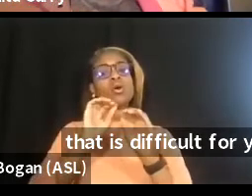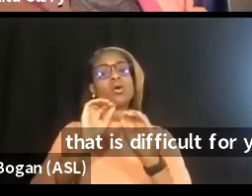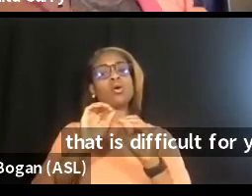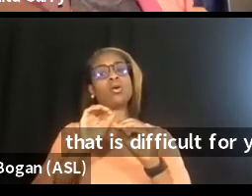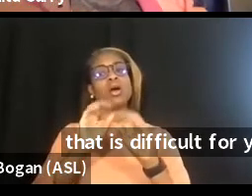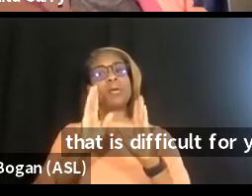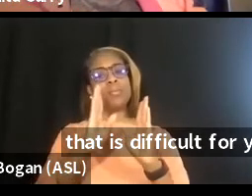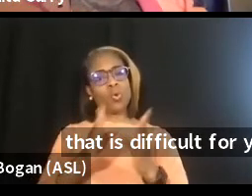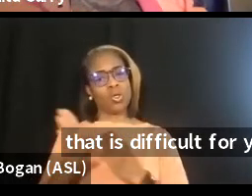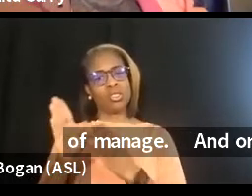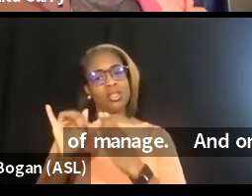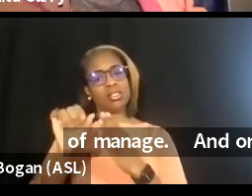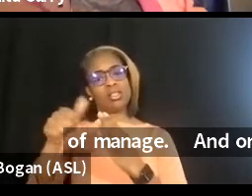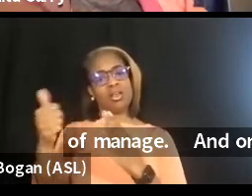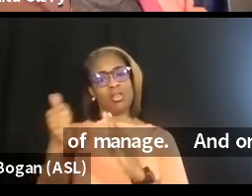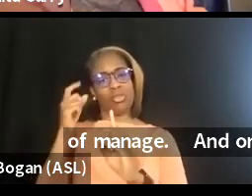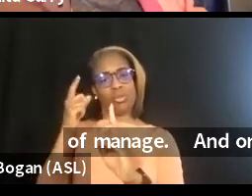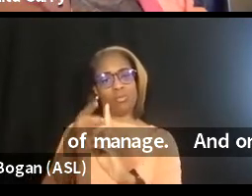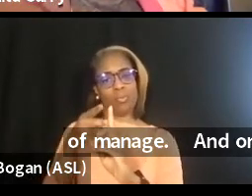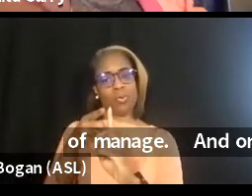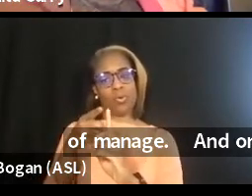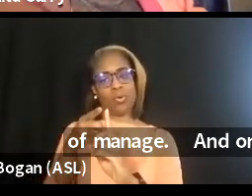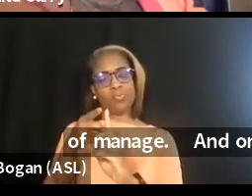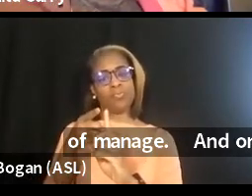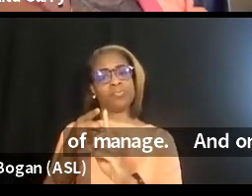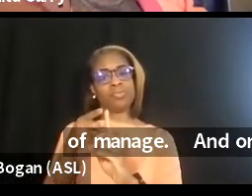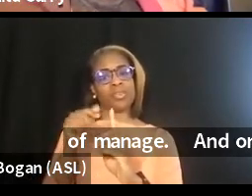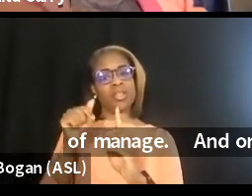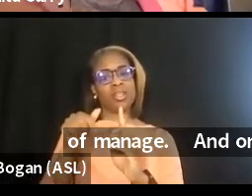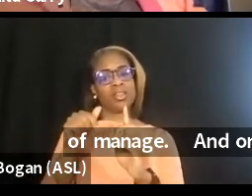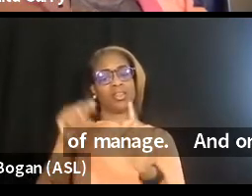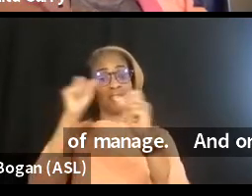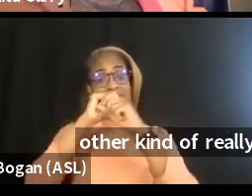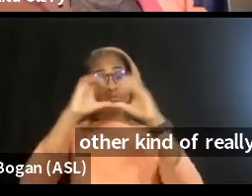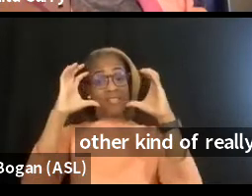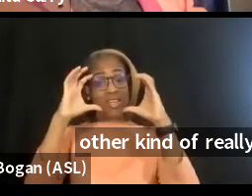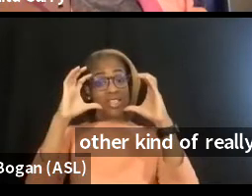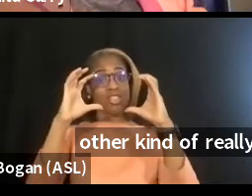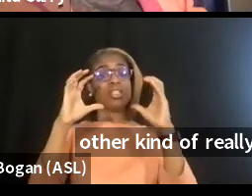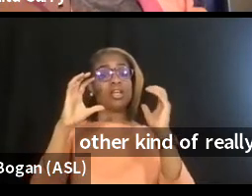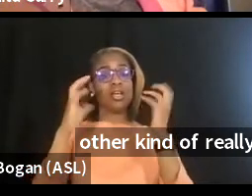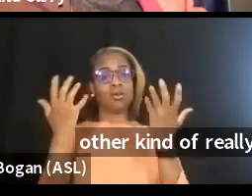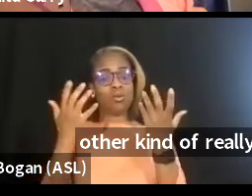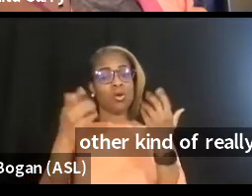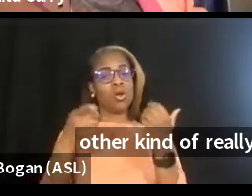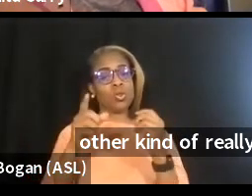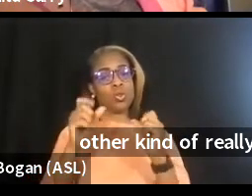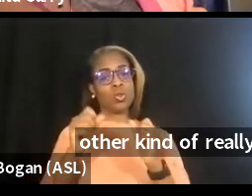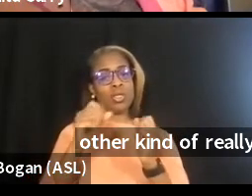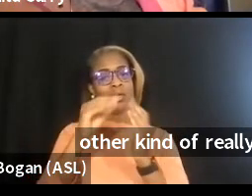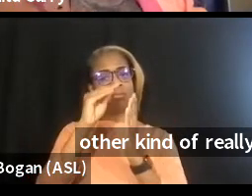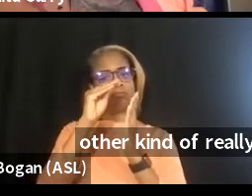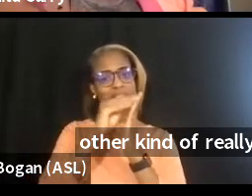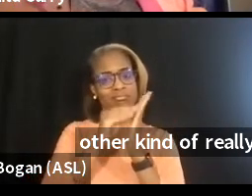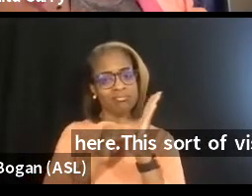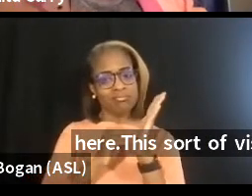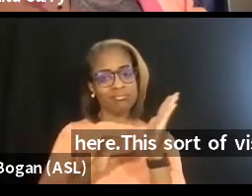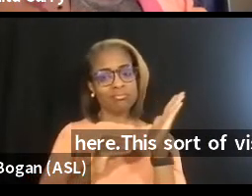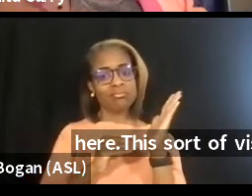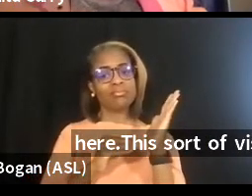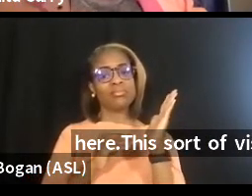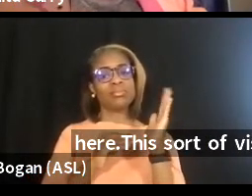really key point to highlight here. This sort of vision envisions that you'd be able to catalog and